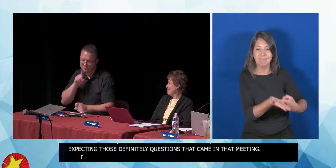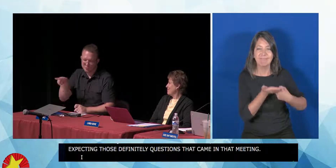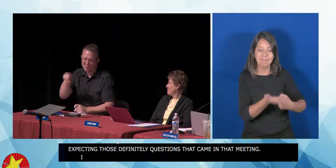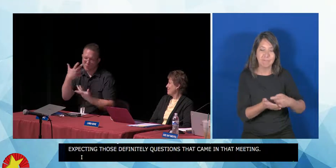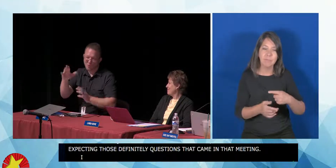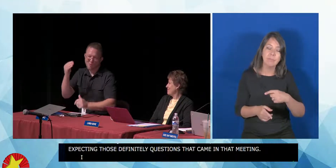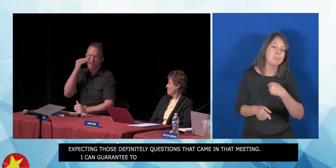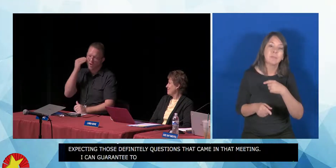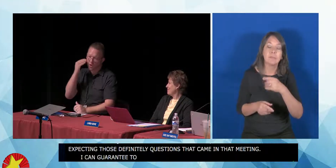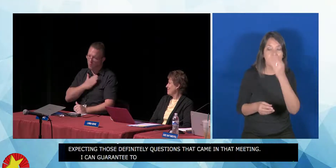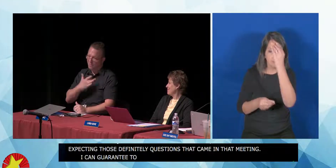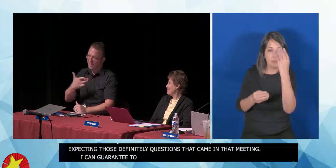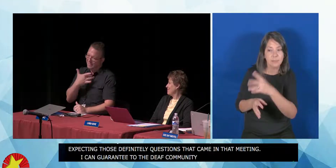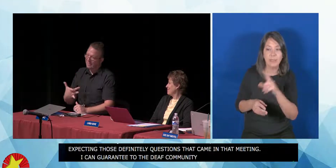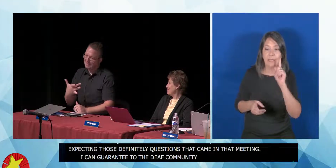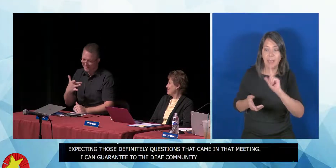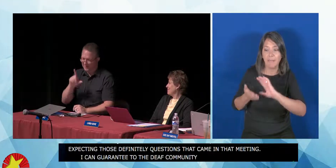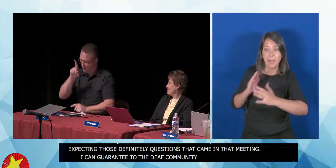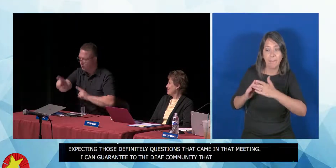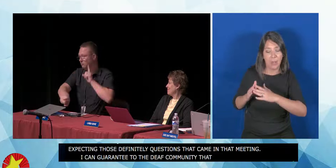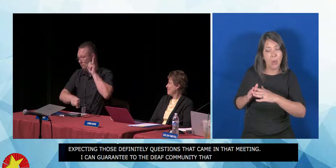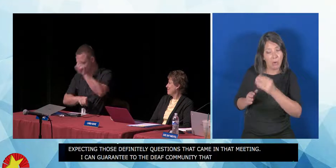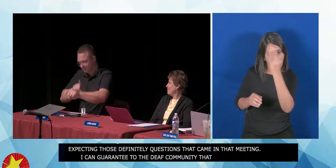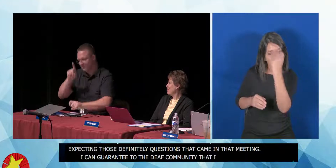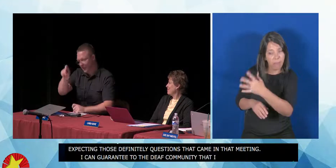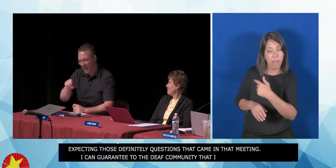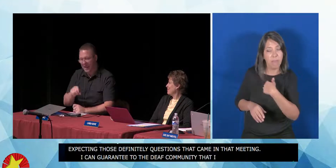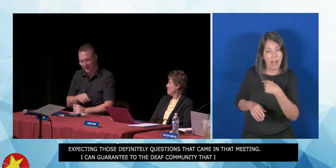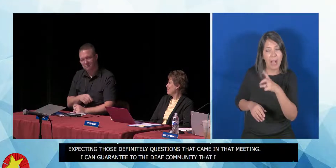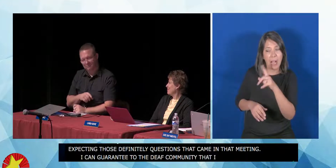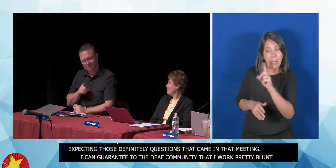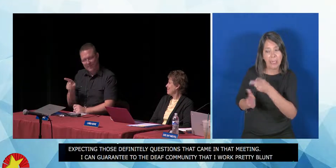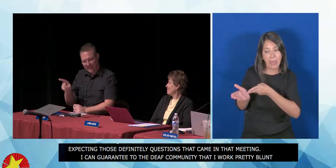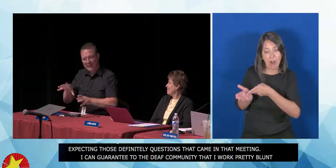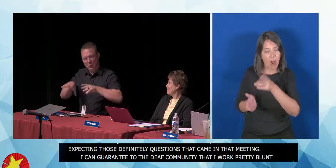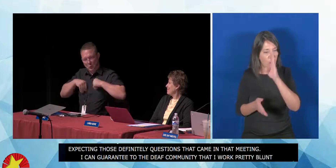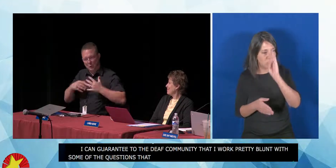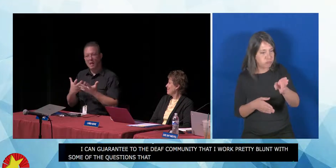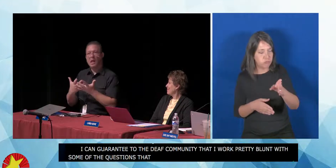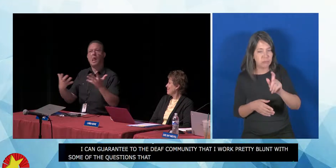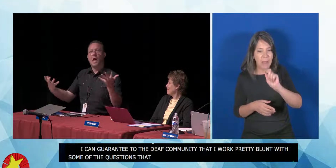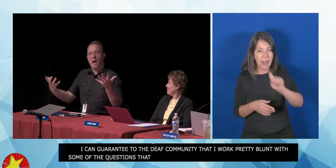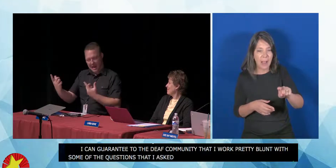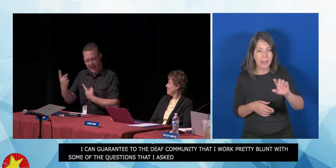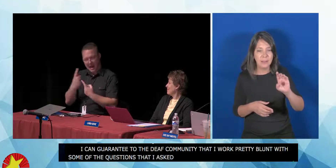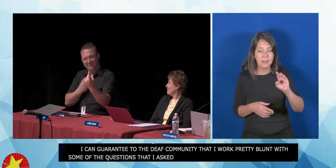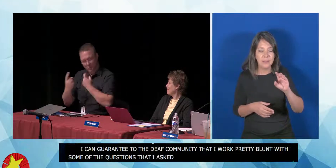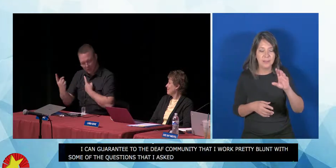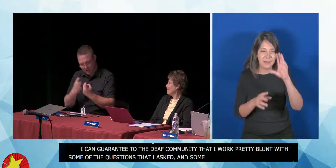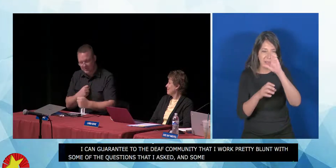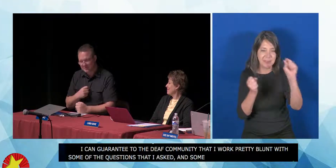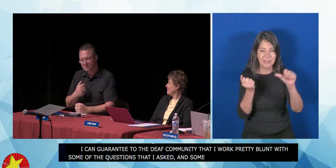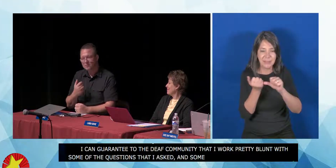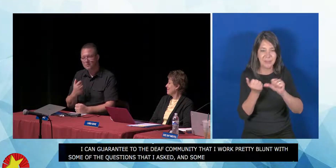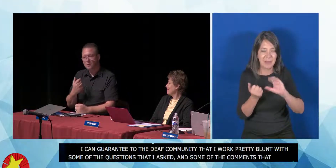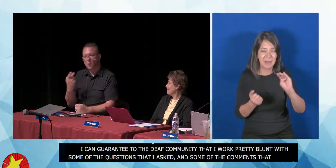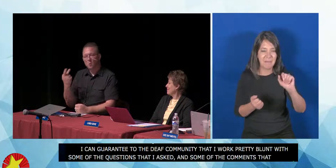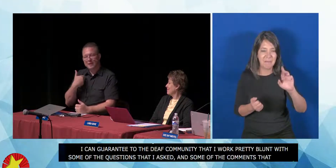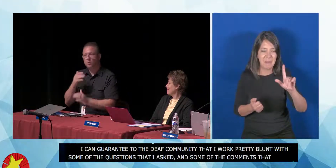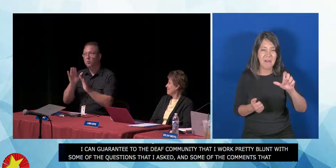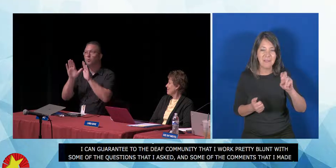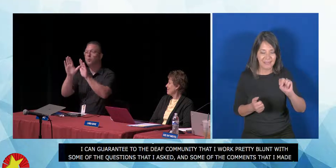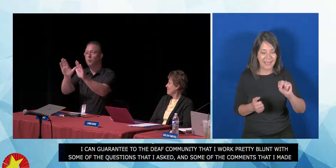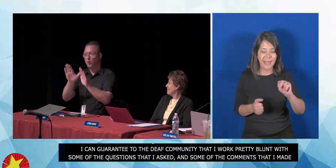was pretty blunt with some of the questions that I asked and some of the comments that I made. And he really took